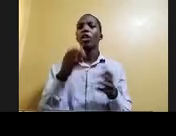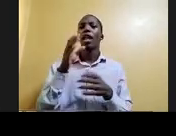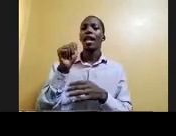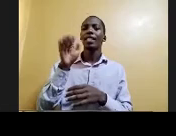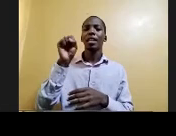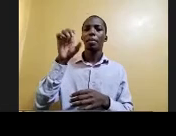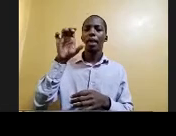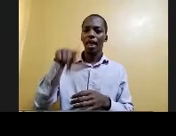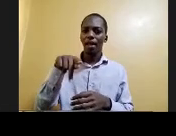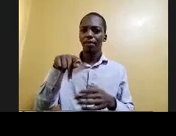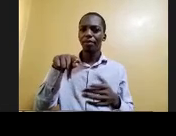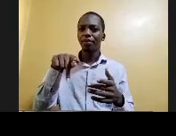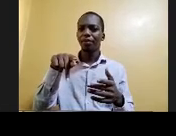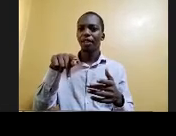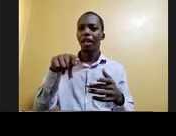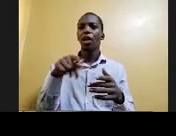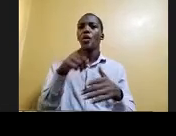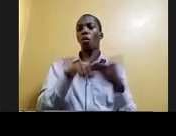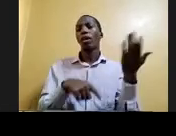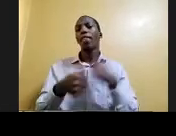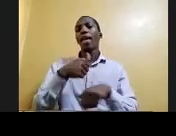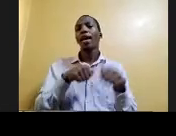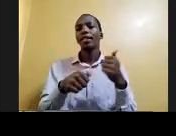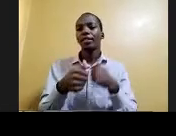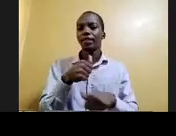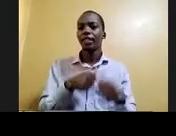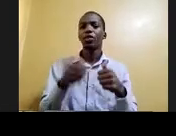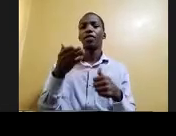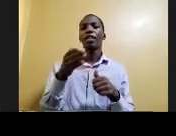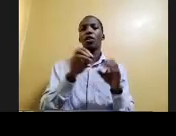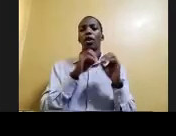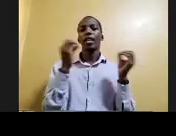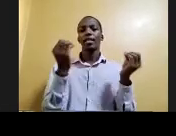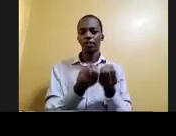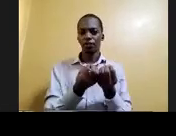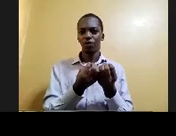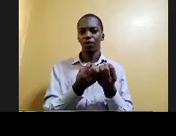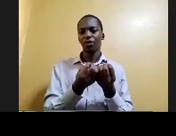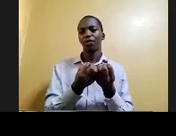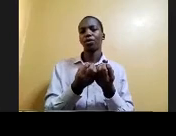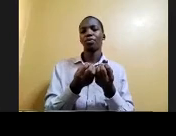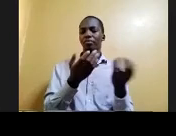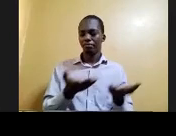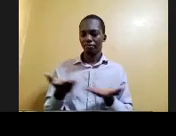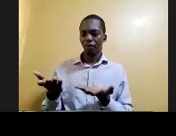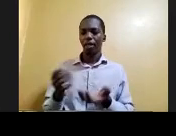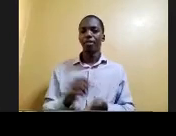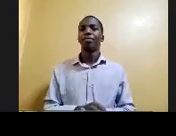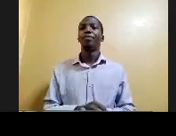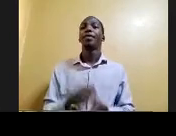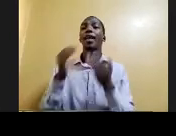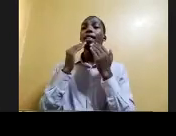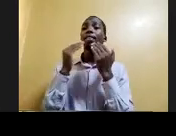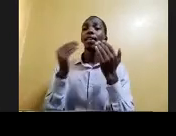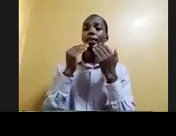and what are the activities of this organization. The floor is yours. Thank you, Jorge. For